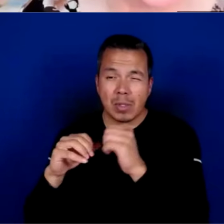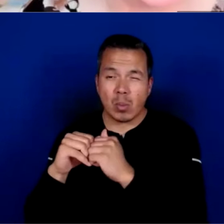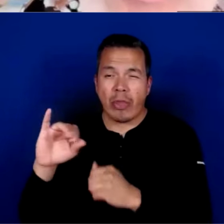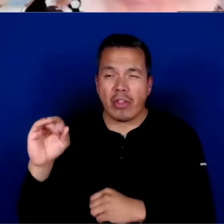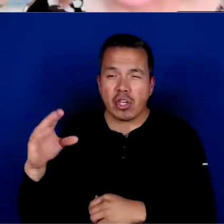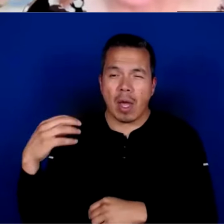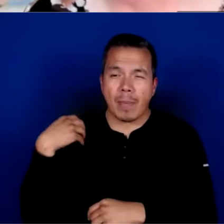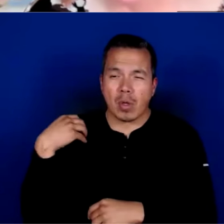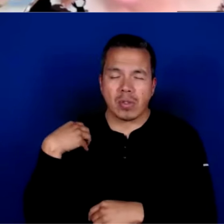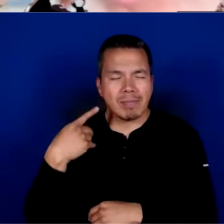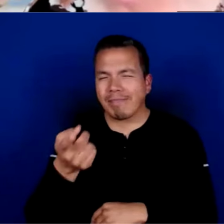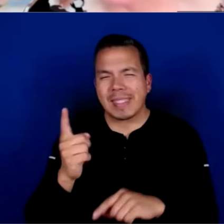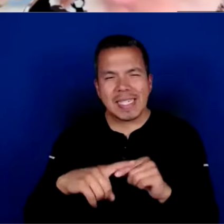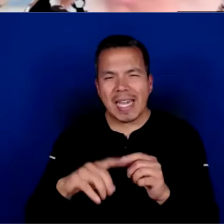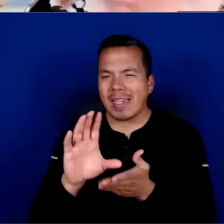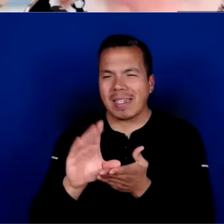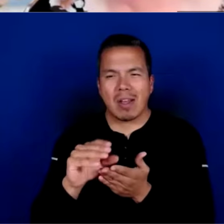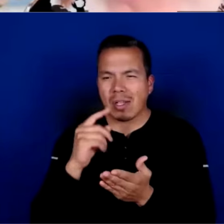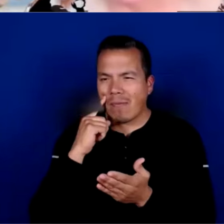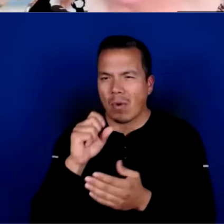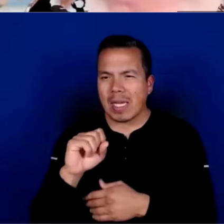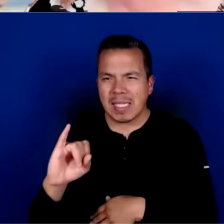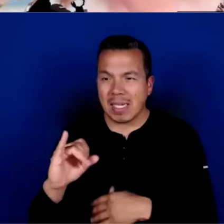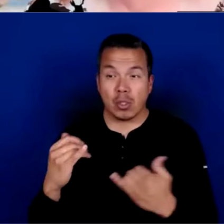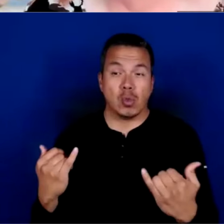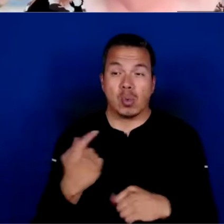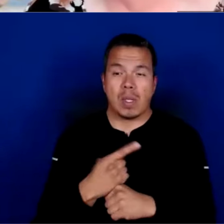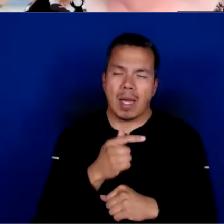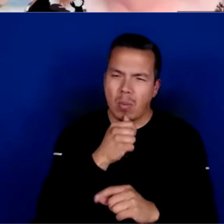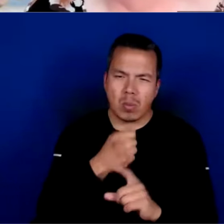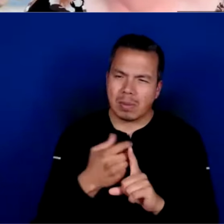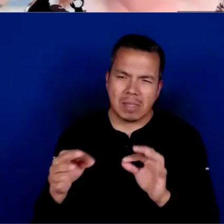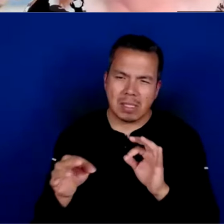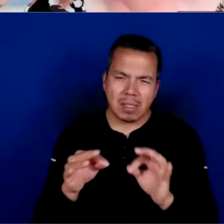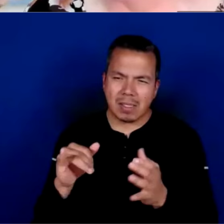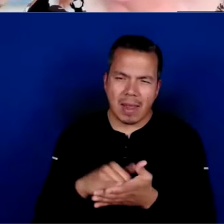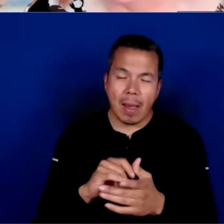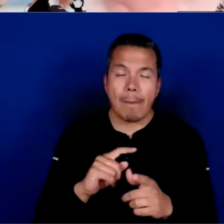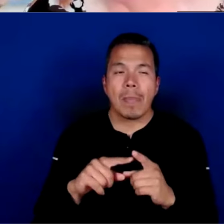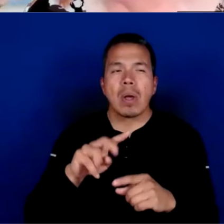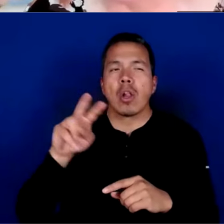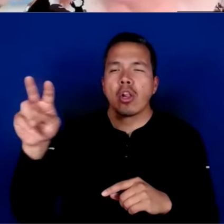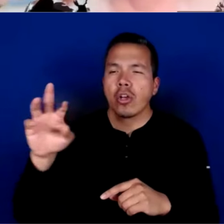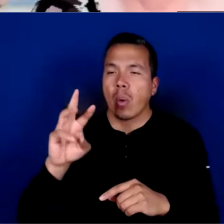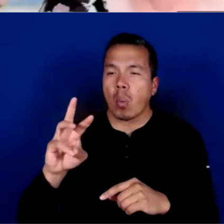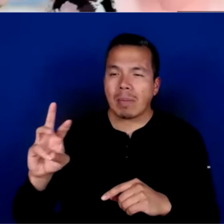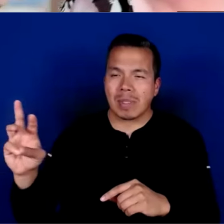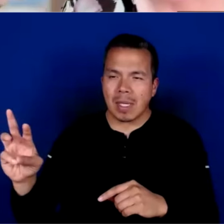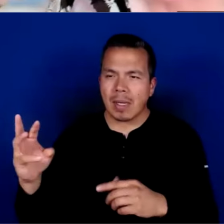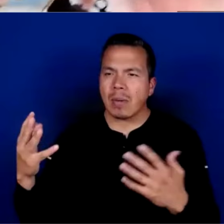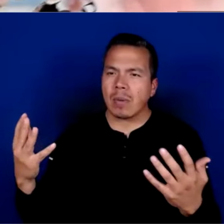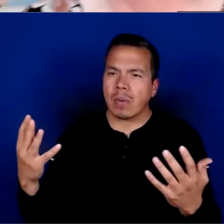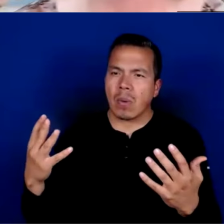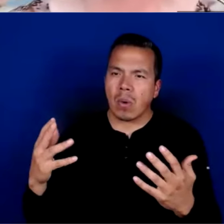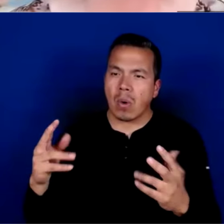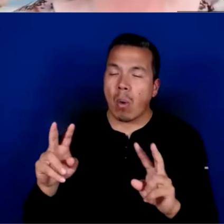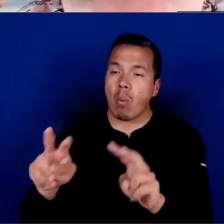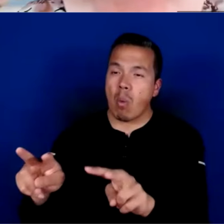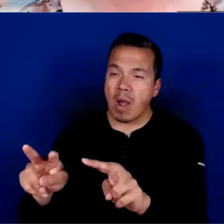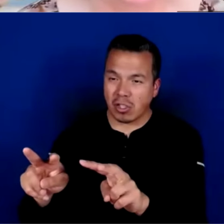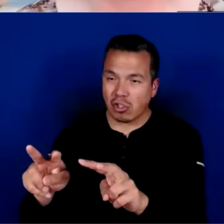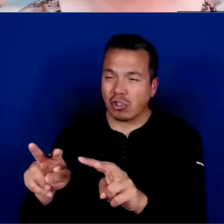those for SSI. So I'm not going to talk about those today. But if you go to the website and you watch the session that